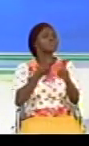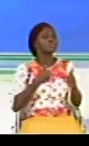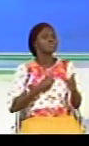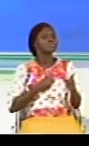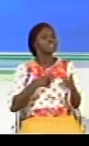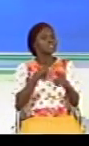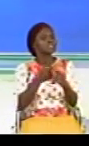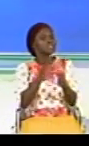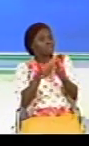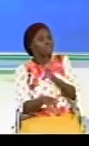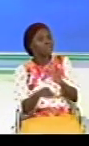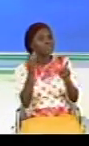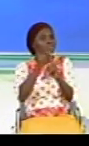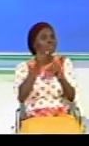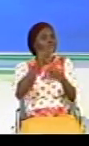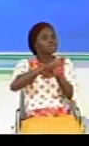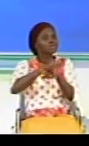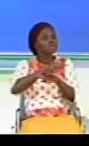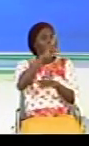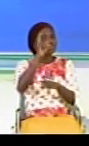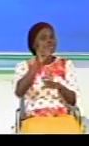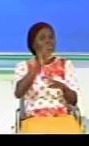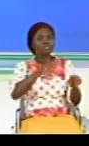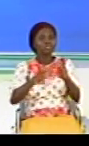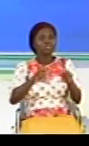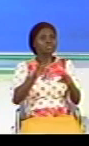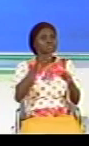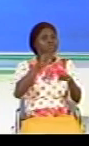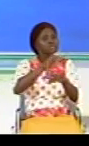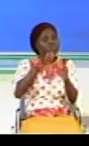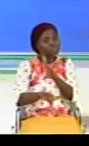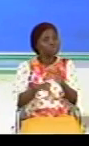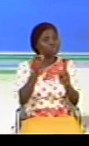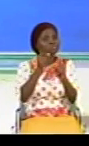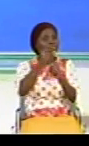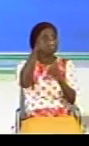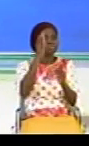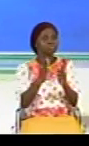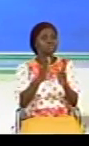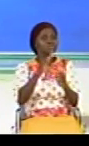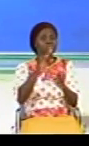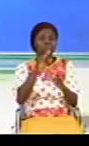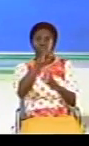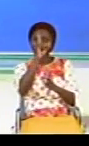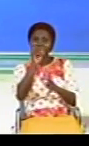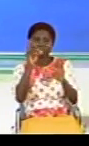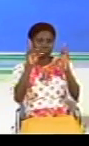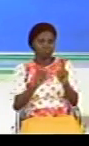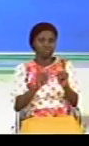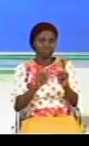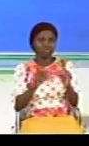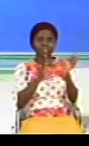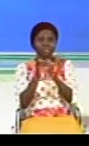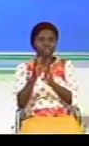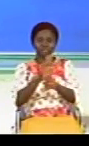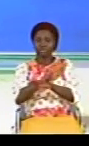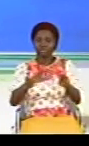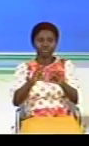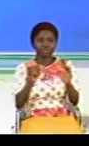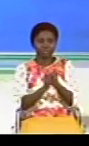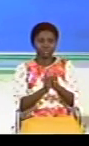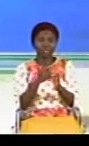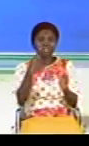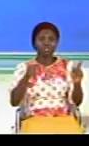do that? No, we're not going to do that. The word of God is real.